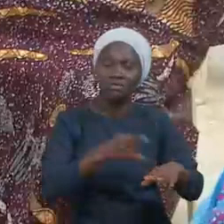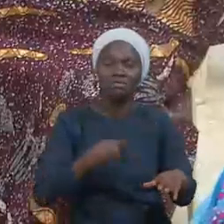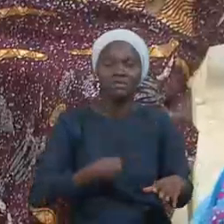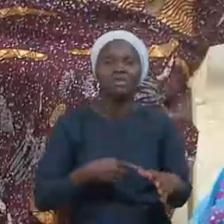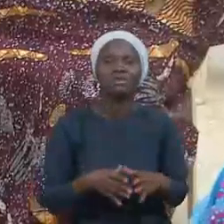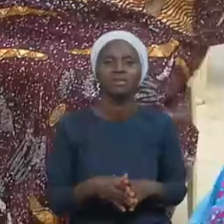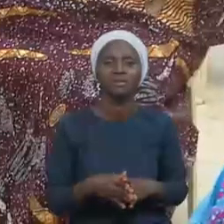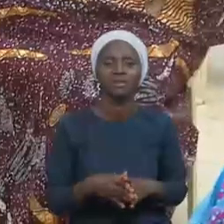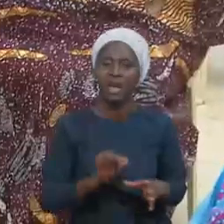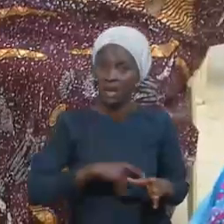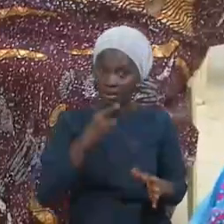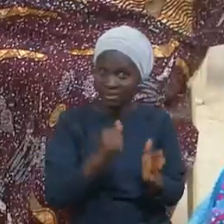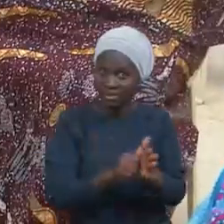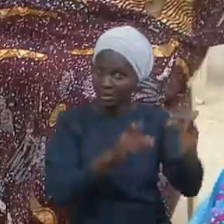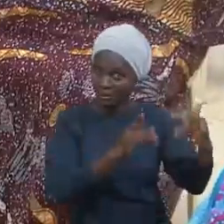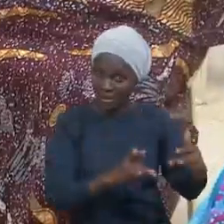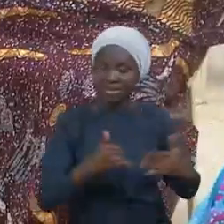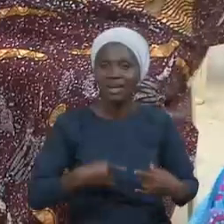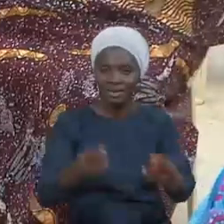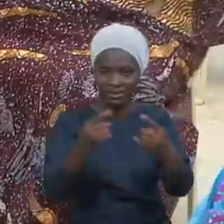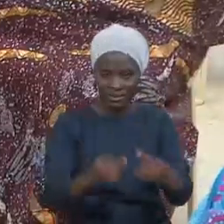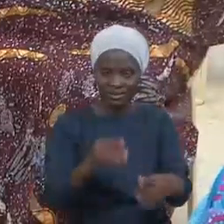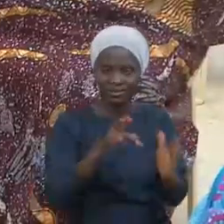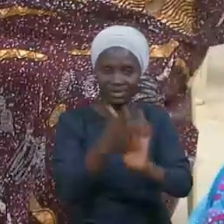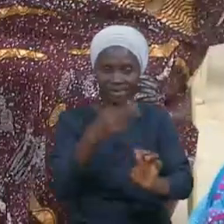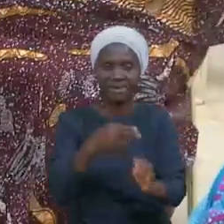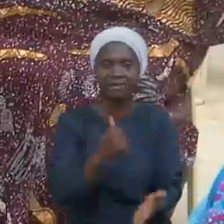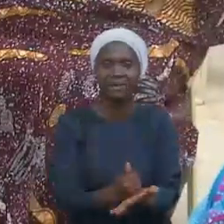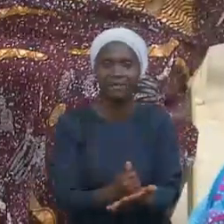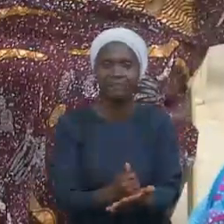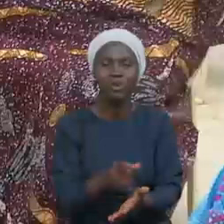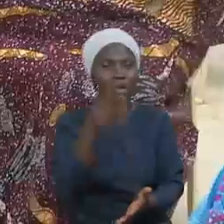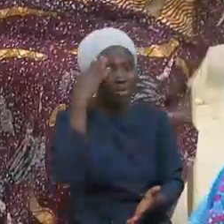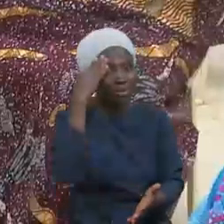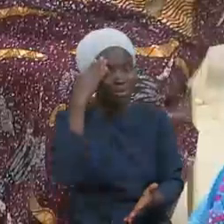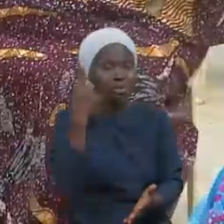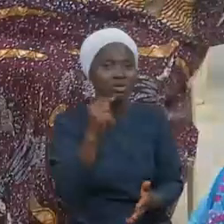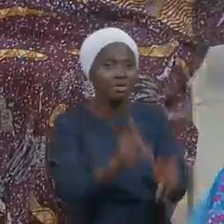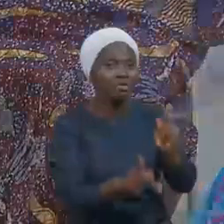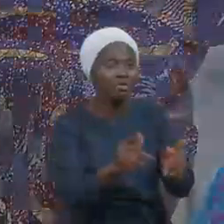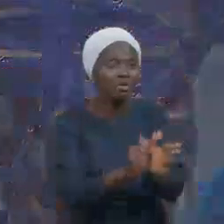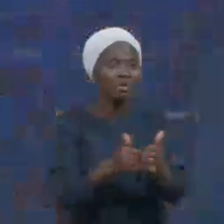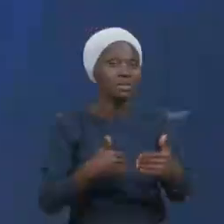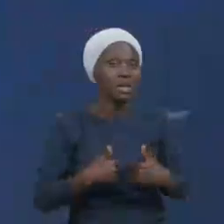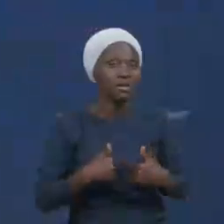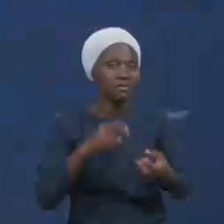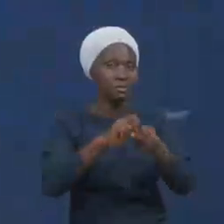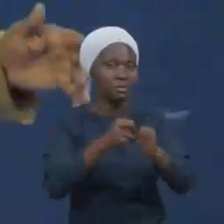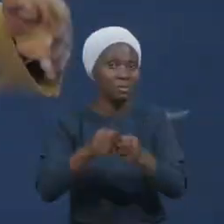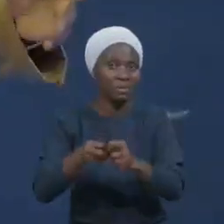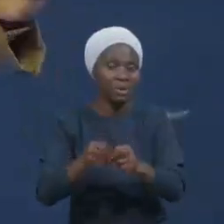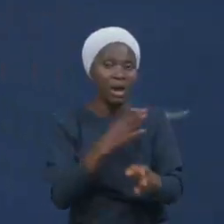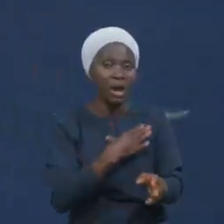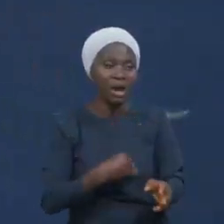me. I said mercy has come. You know, the people that have problem, and